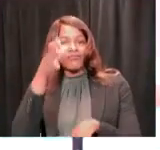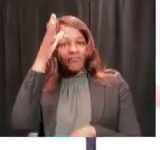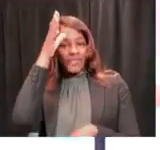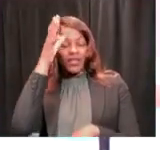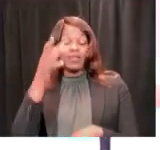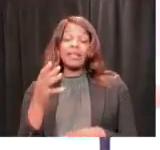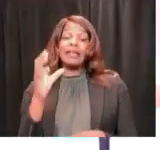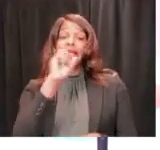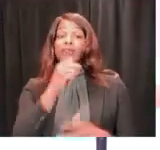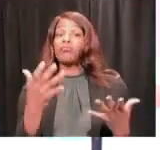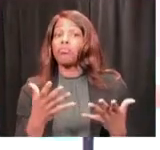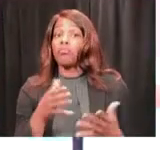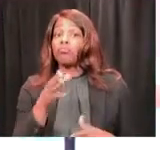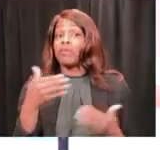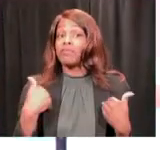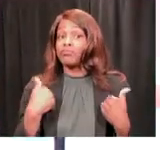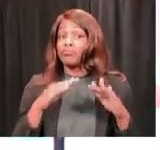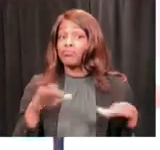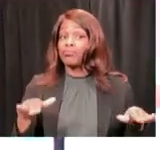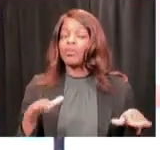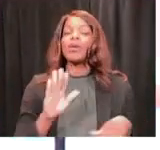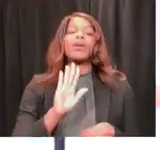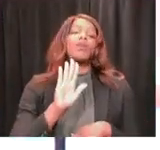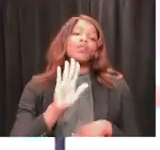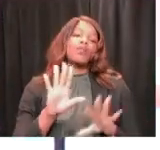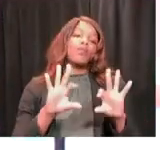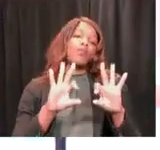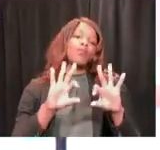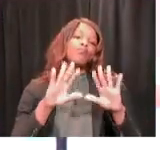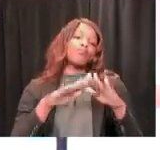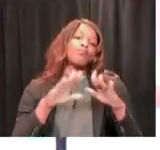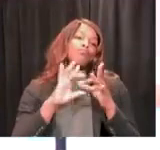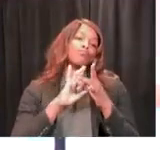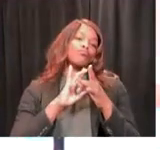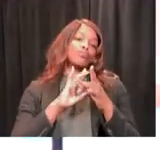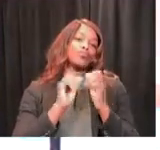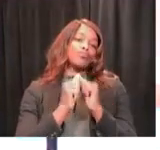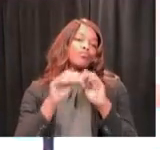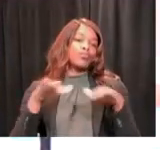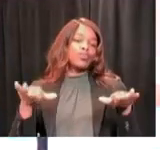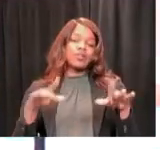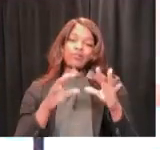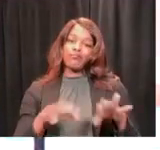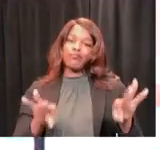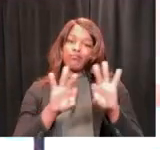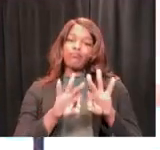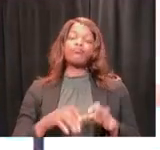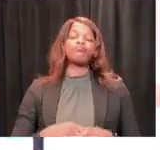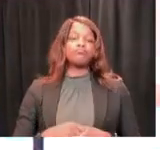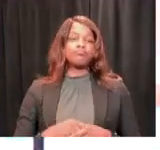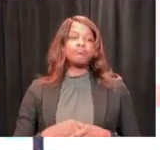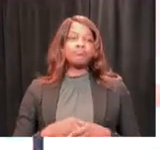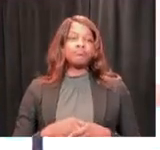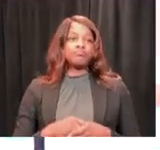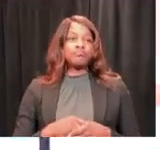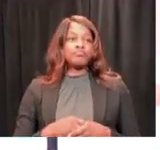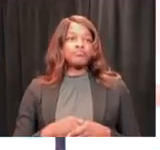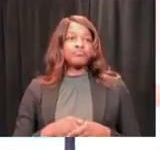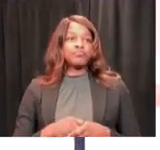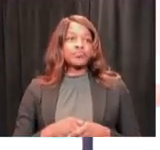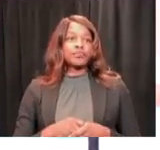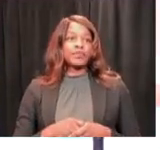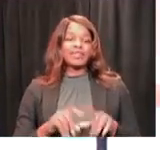children, your relationship is important to your children as well. And your children will carry some type of baggage as well based on